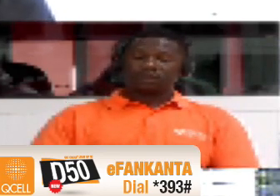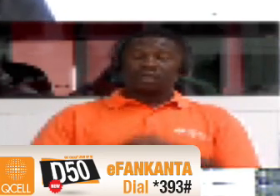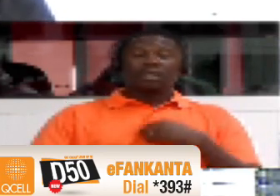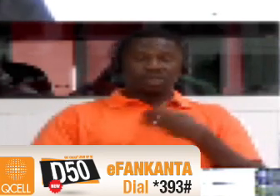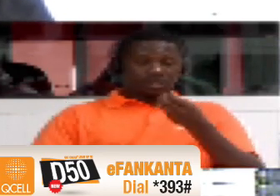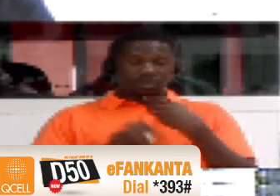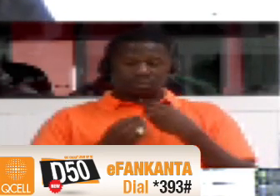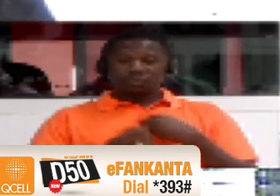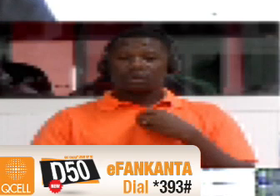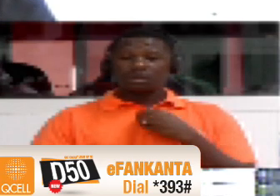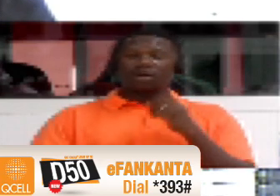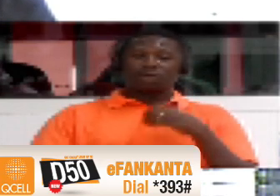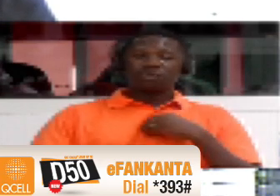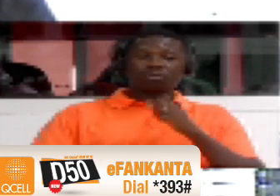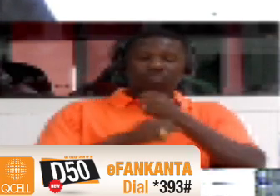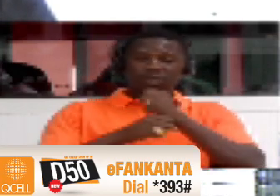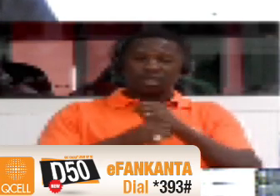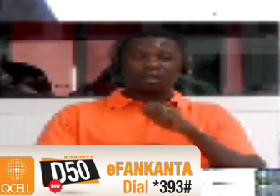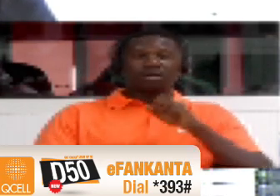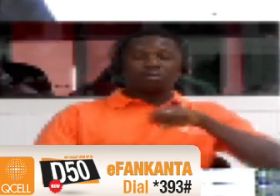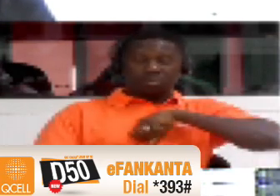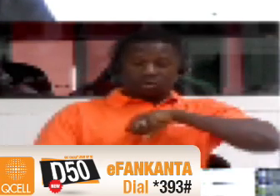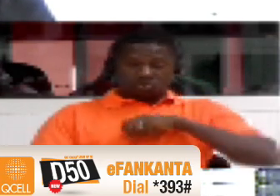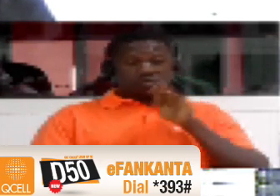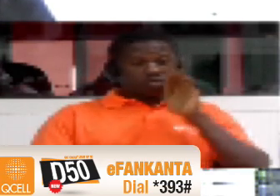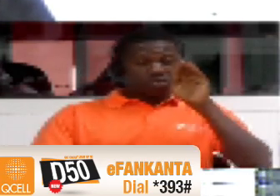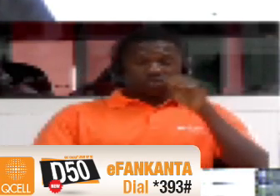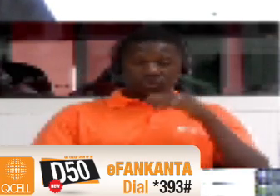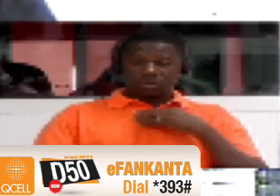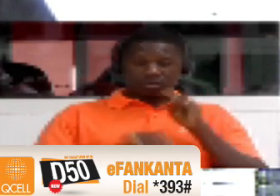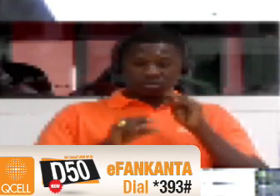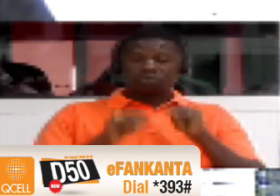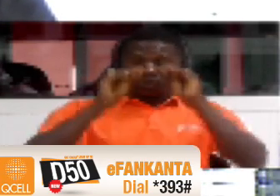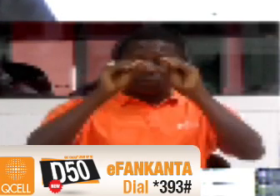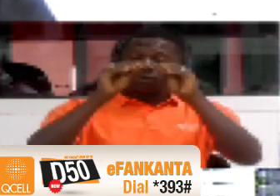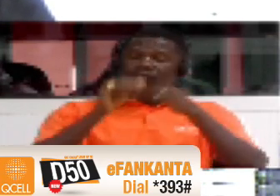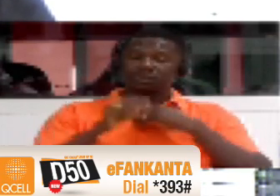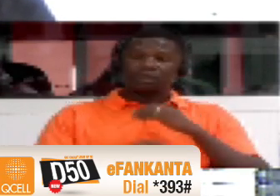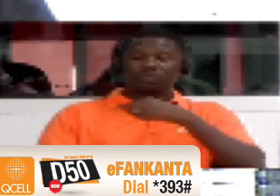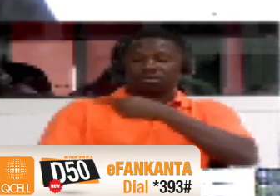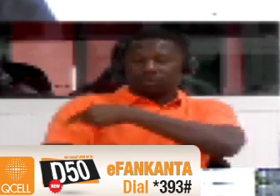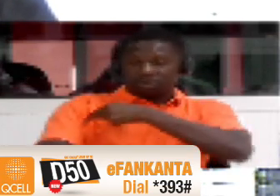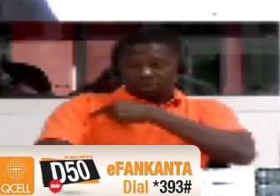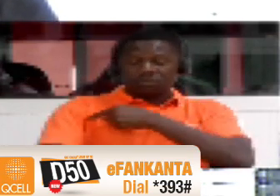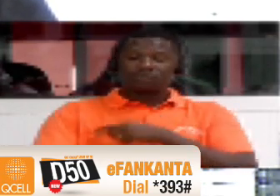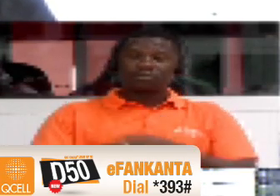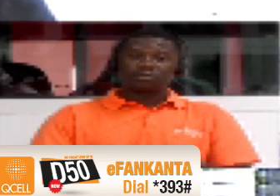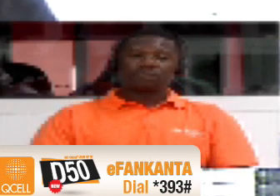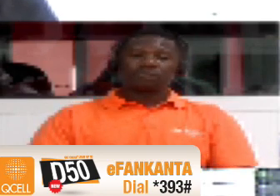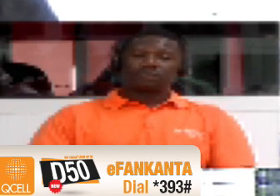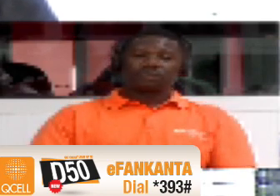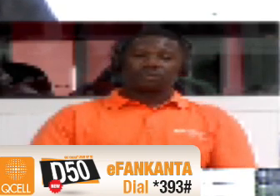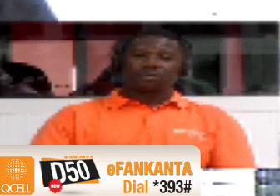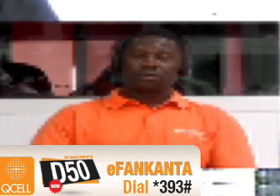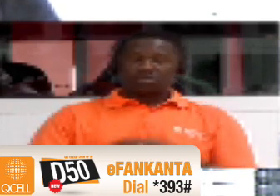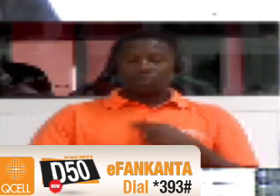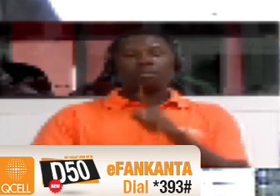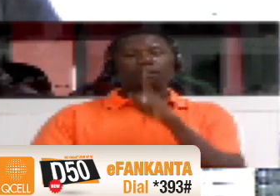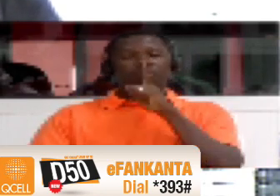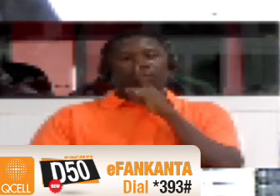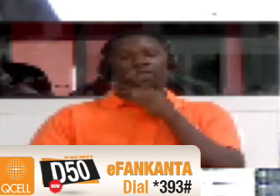He said to me, I'm going to make a personal call so that you'll be promoted to the rank of a corporal. And they jailed. And so I kept